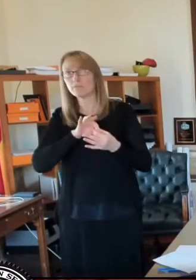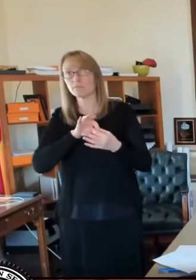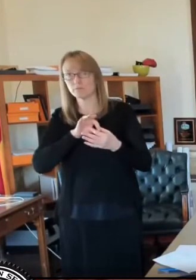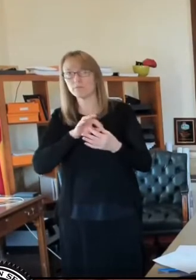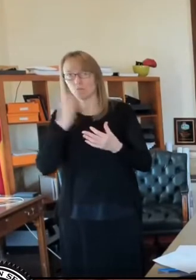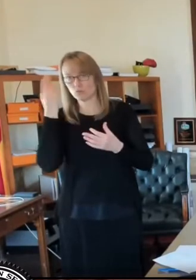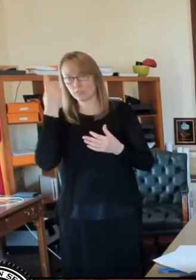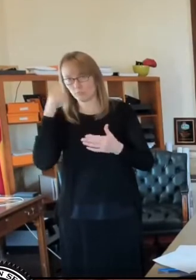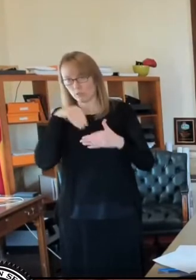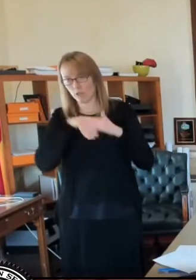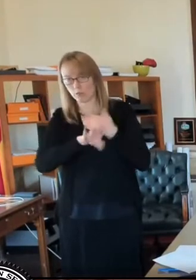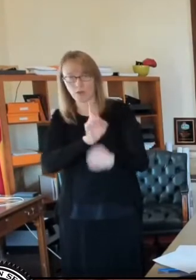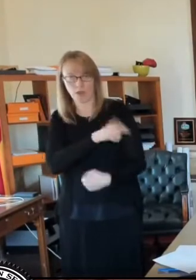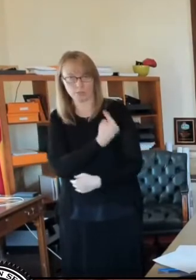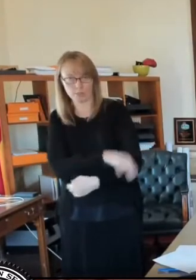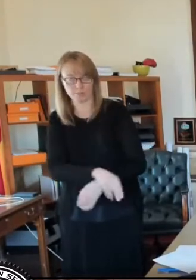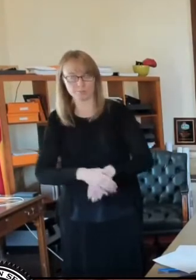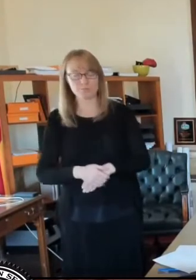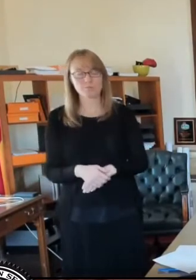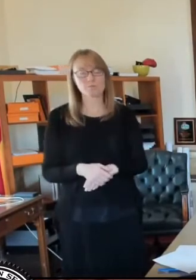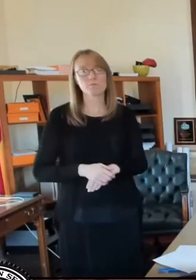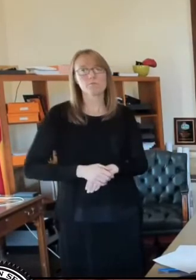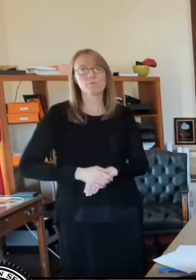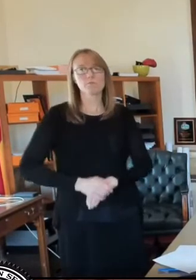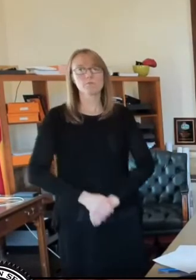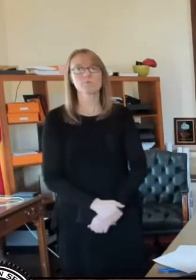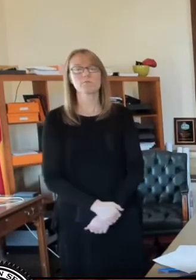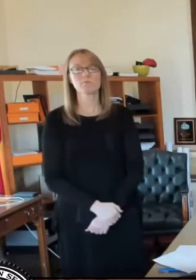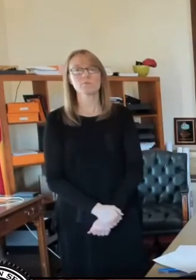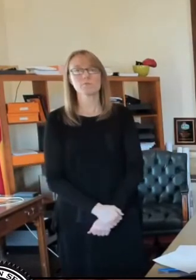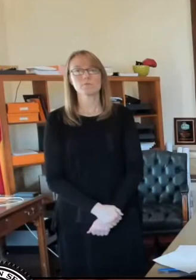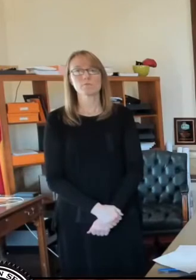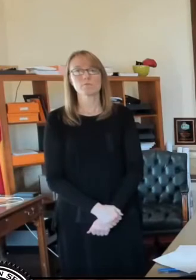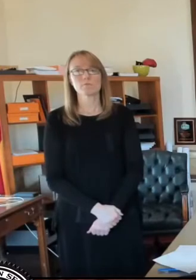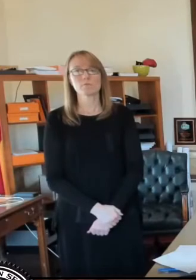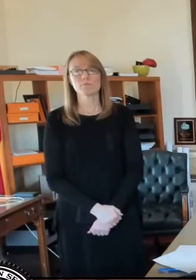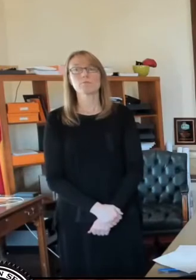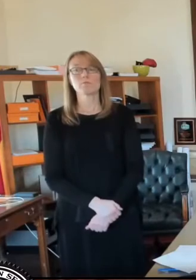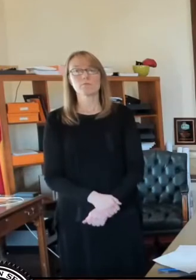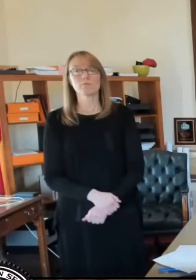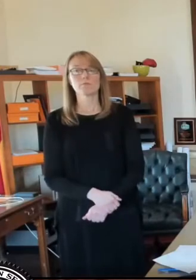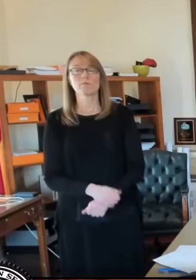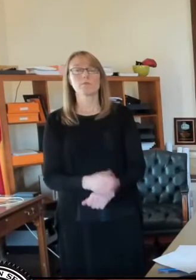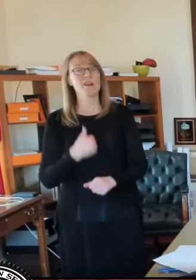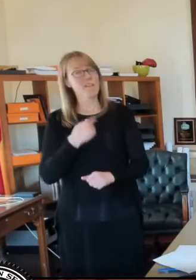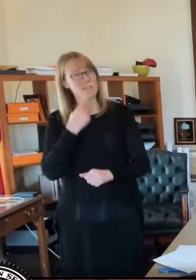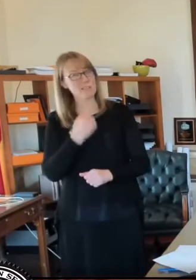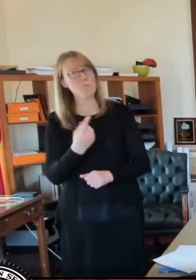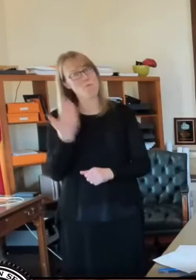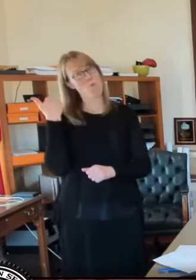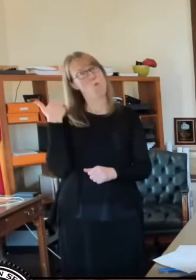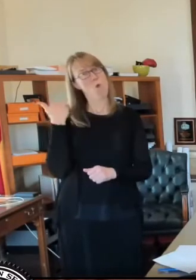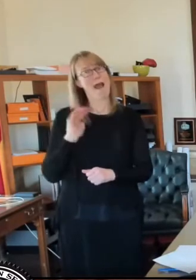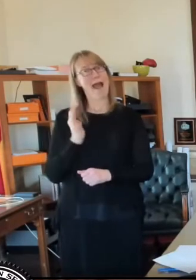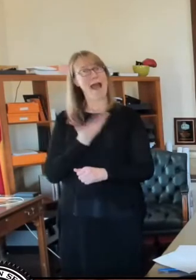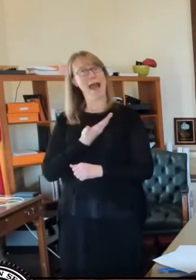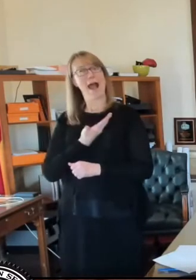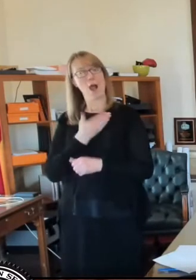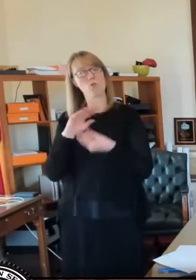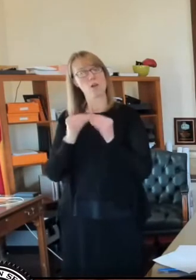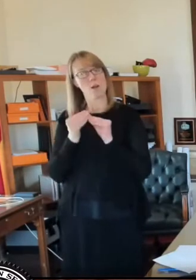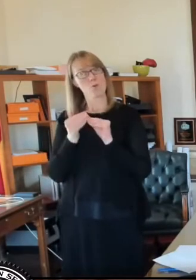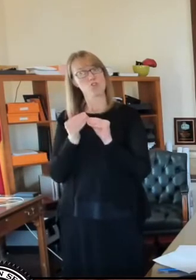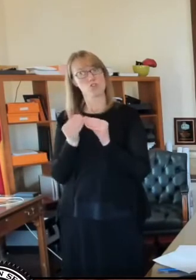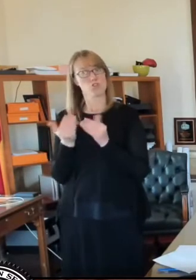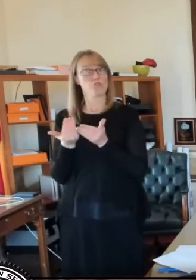are, our numbers of new cases are lower than the statewide average, and it's